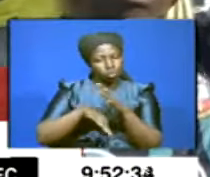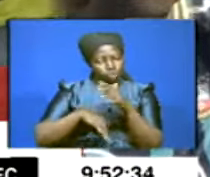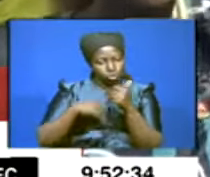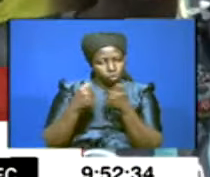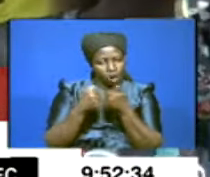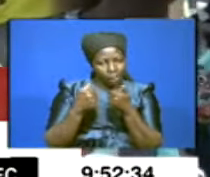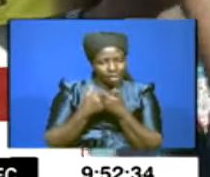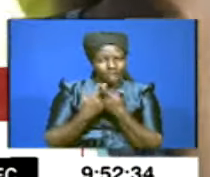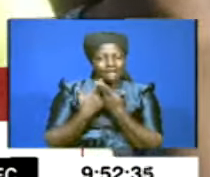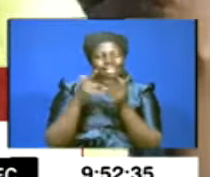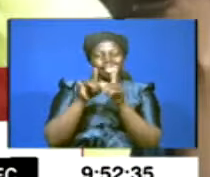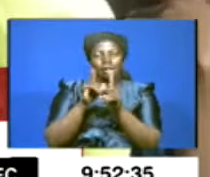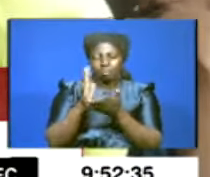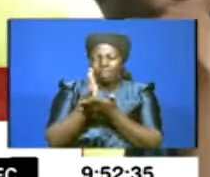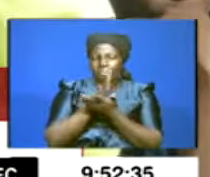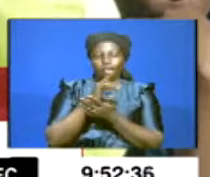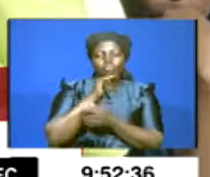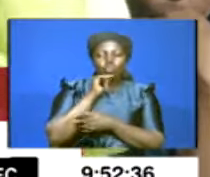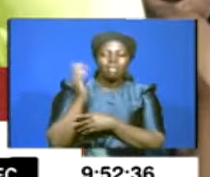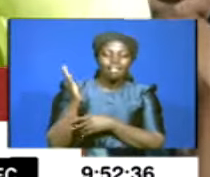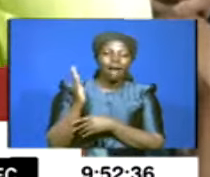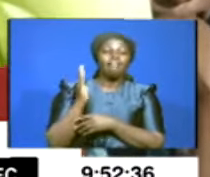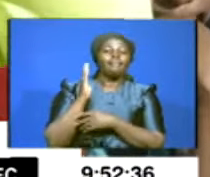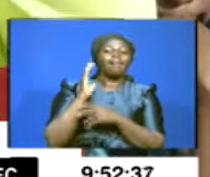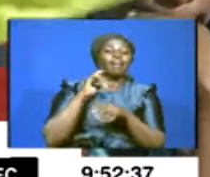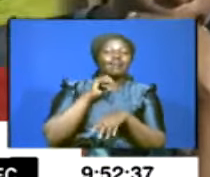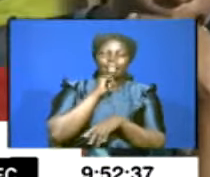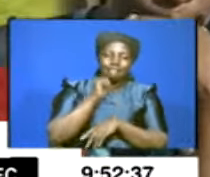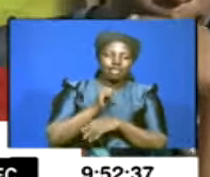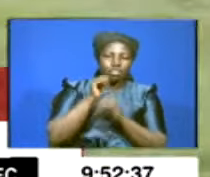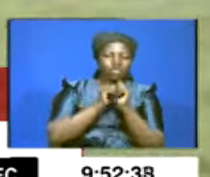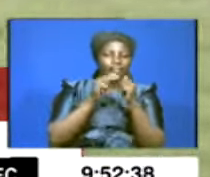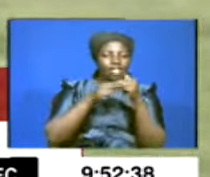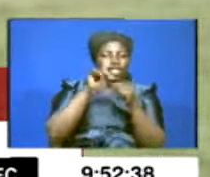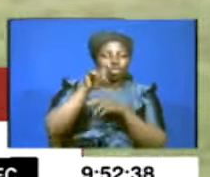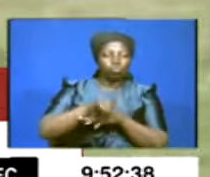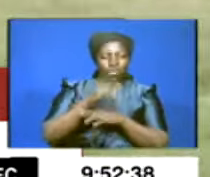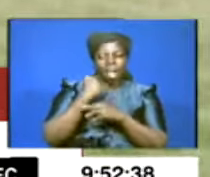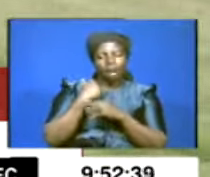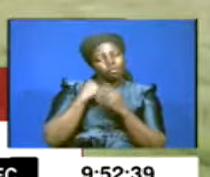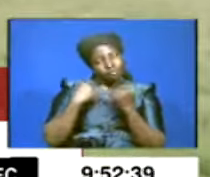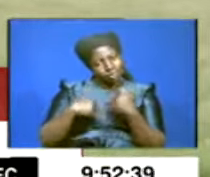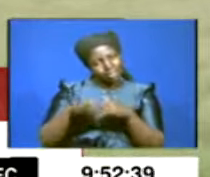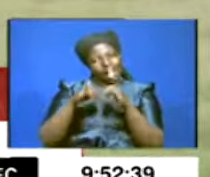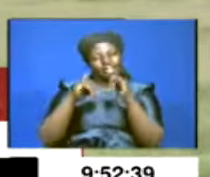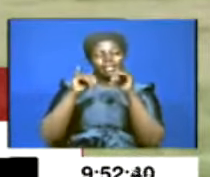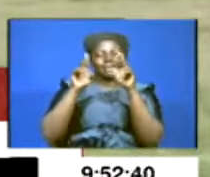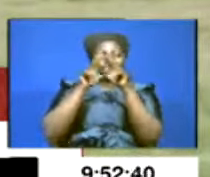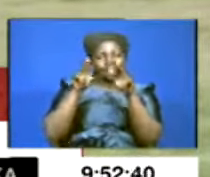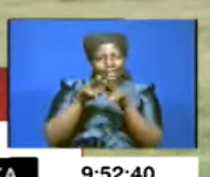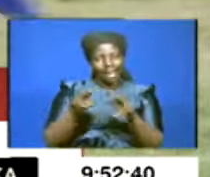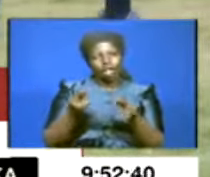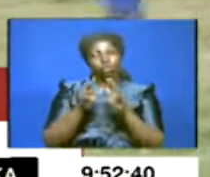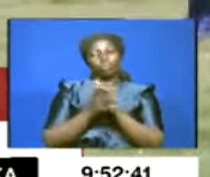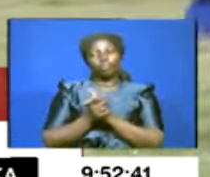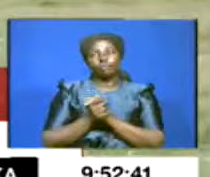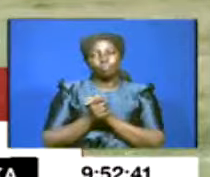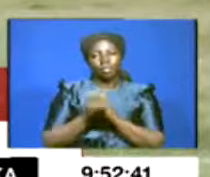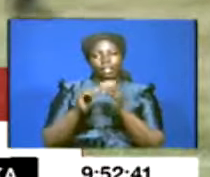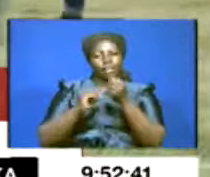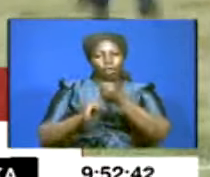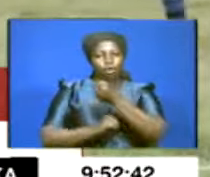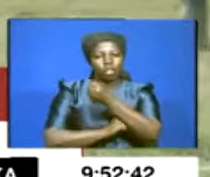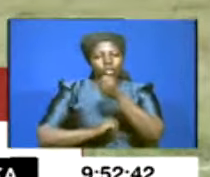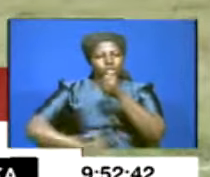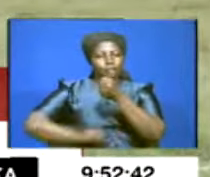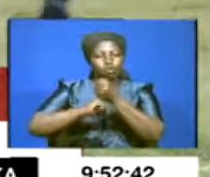at 17 wanafaa waanze kuwa wameanza kuonja international kama trials. The foundation also supports talented children in other